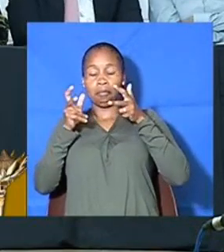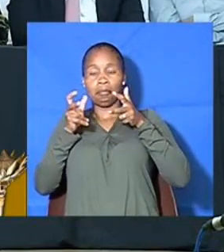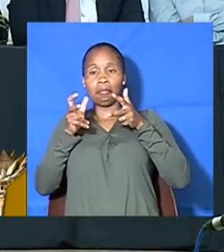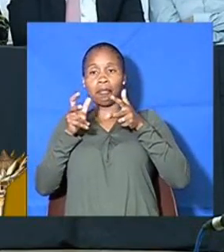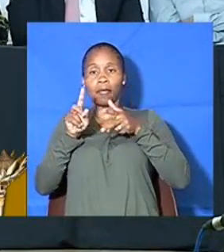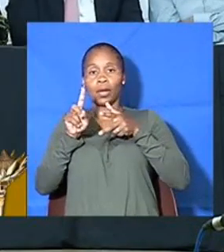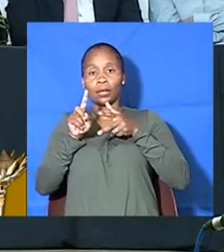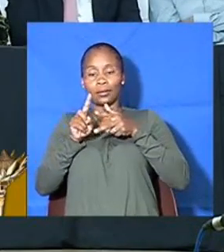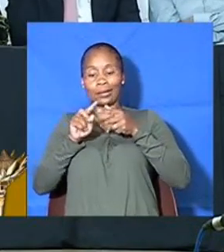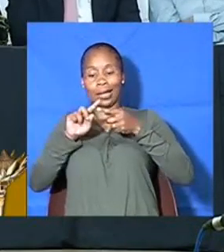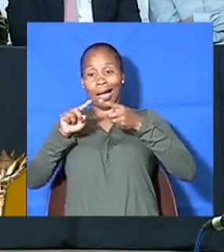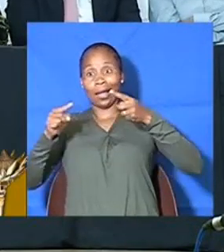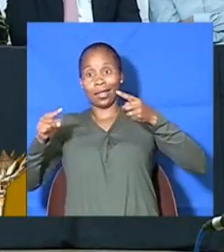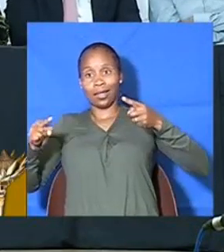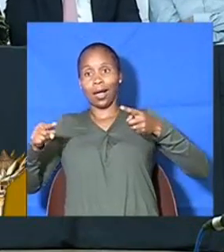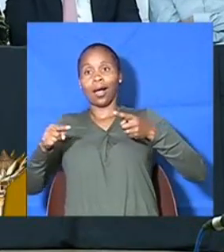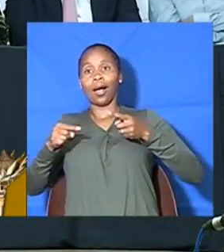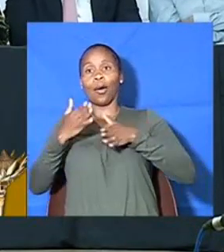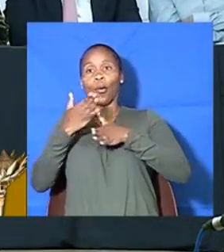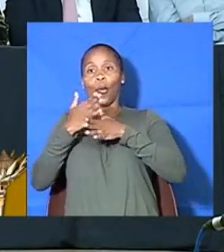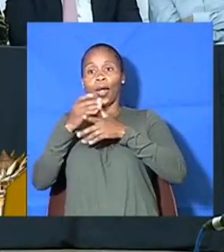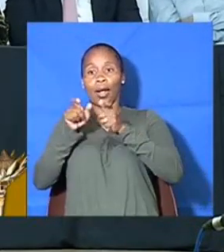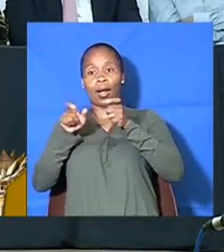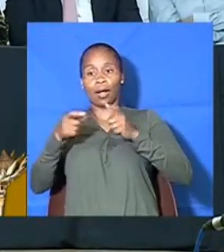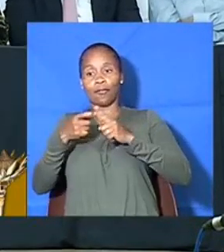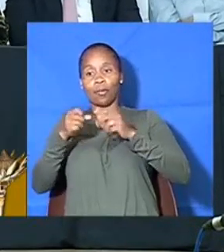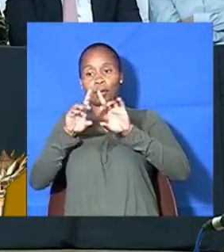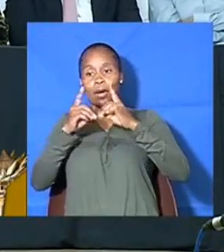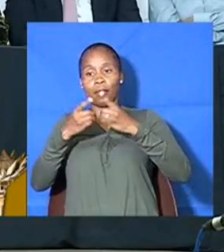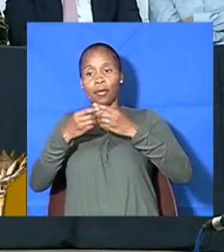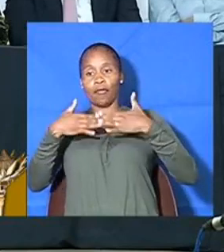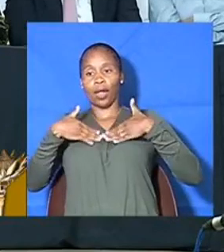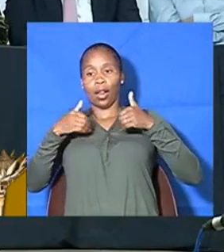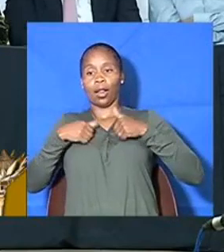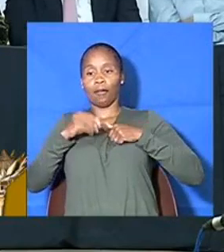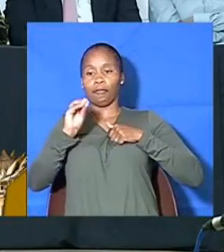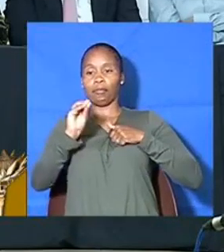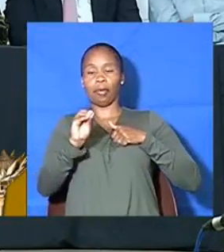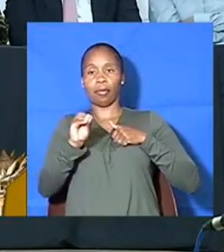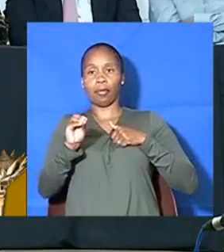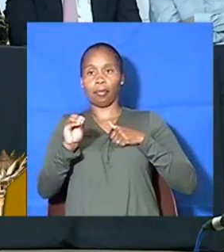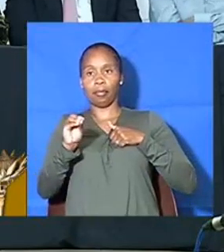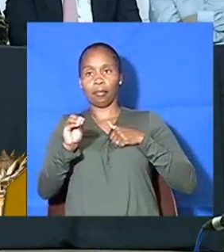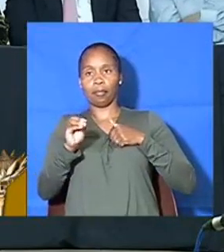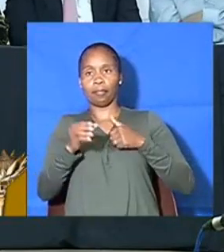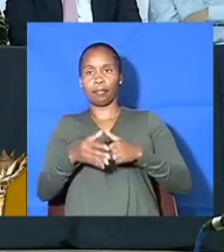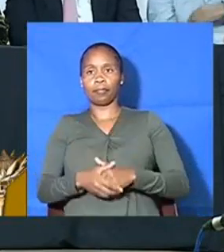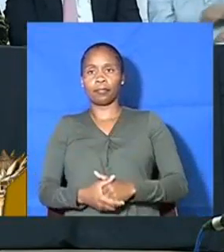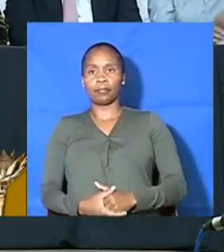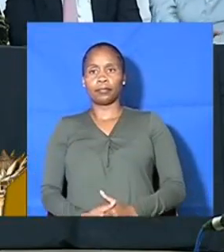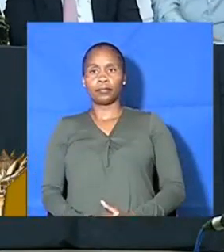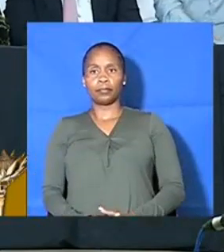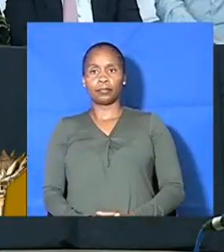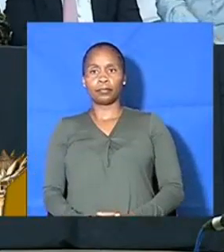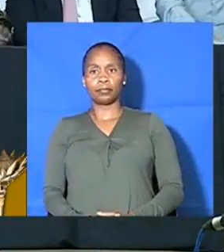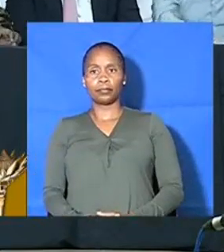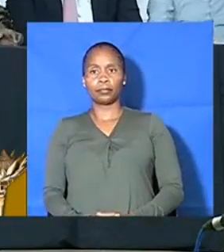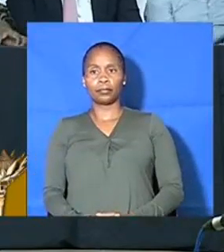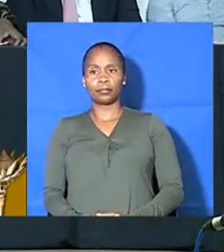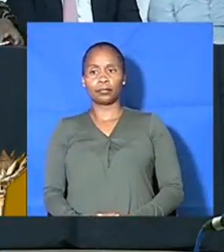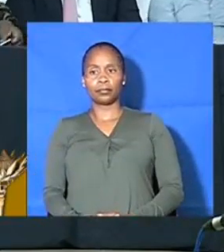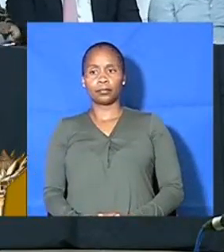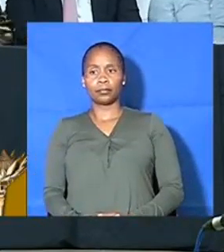swere ke tala o sana selo a nama a ba gore o namile o ntšha tšhelete o patela 450 rand o